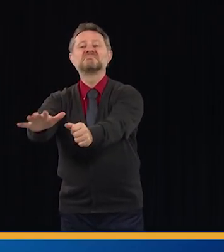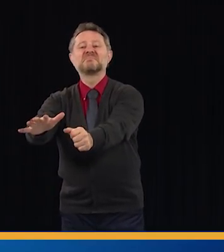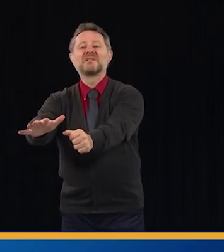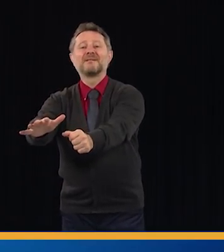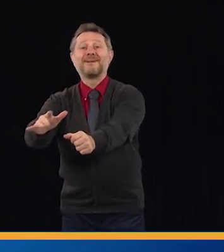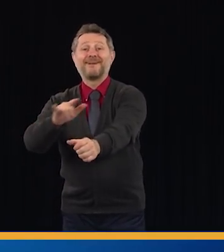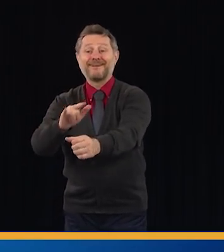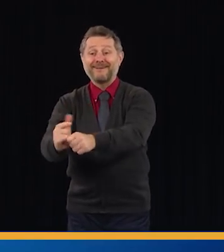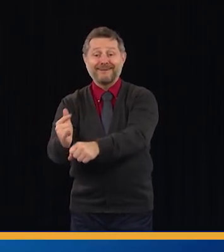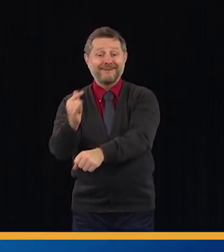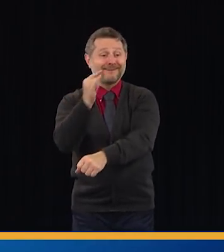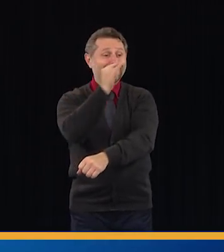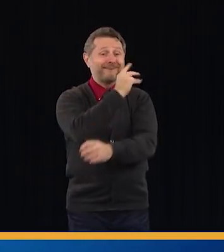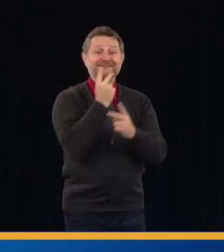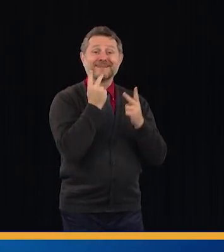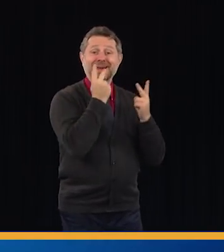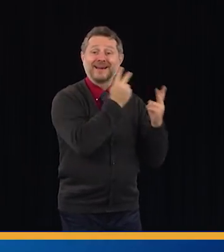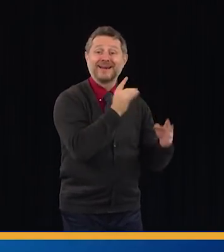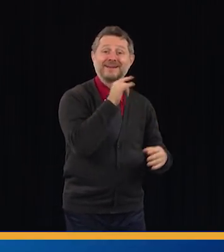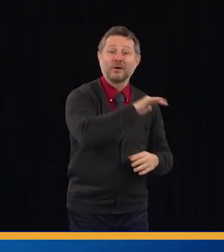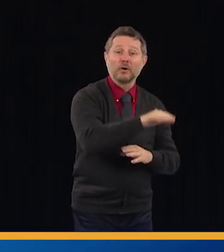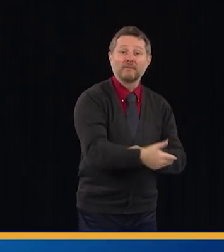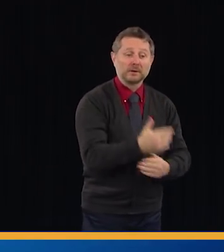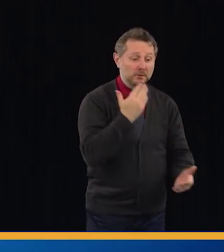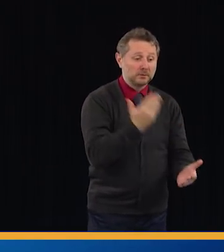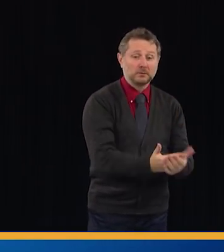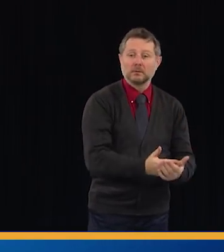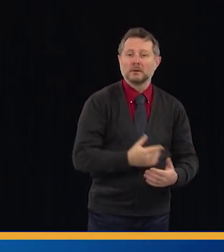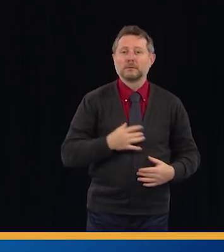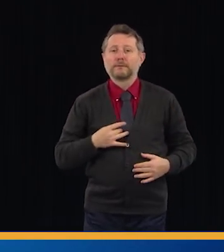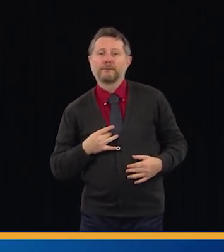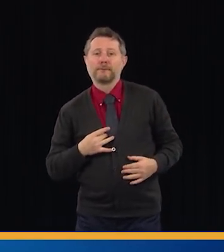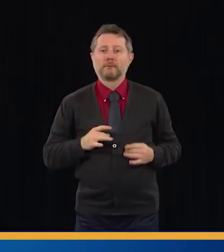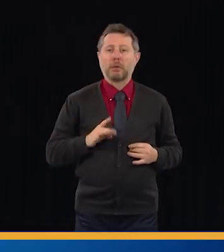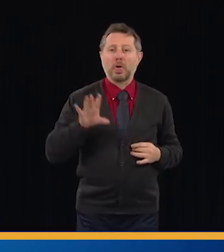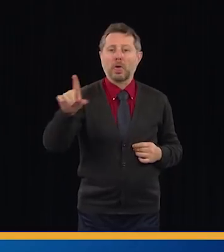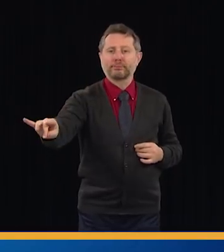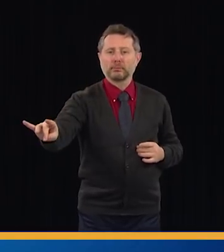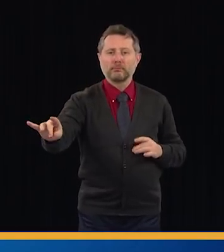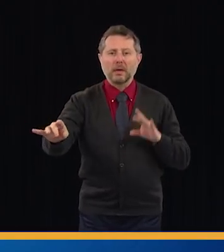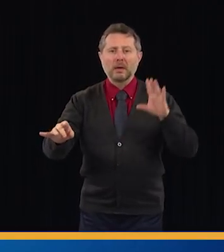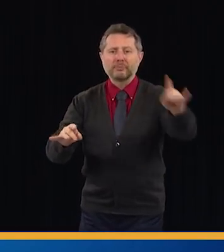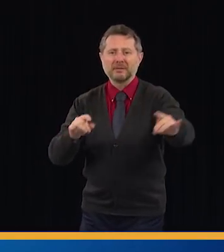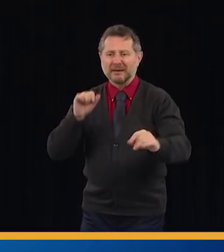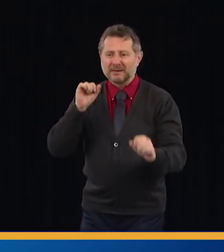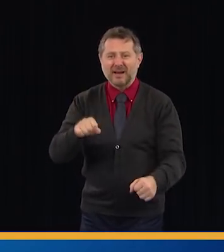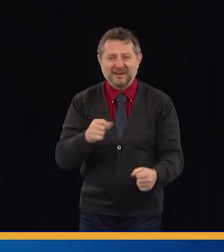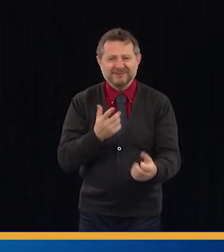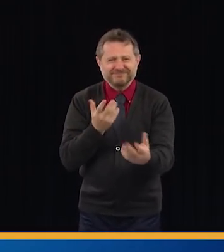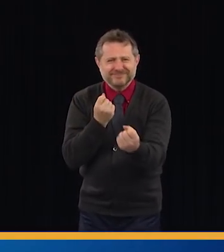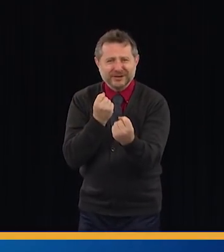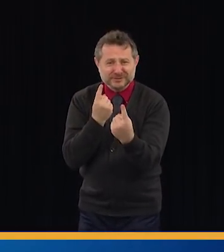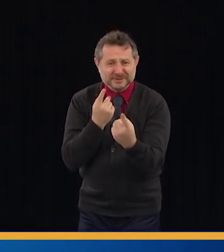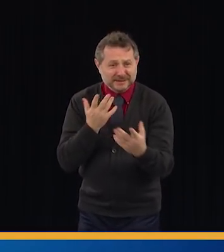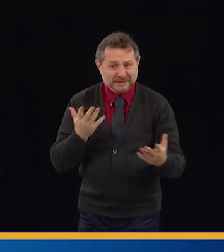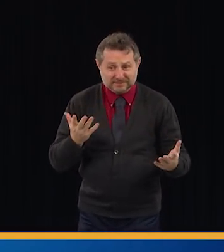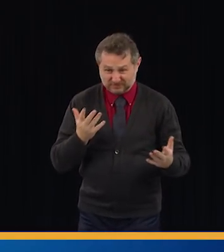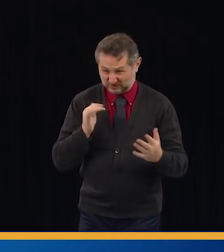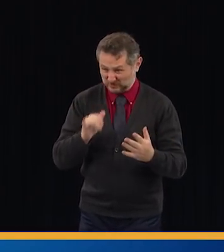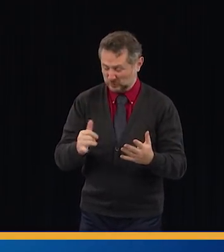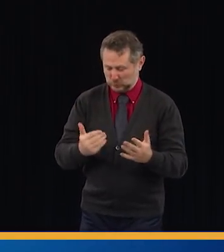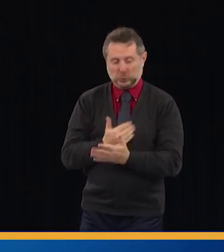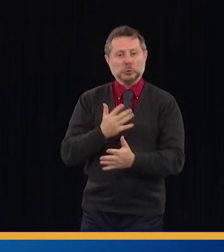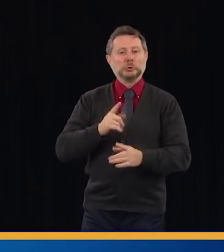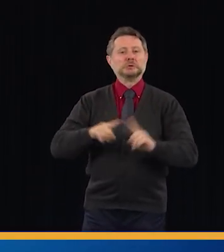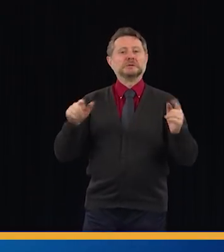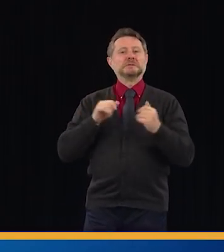overnight. And understanding this phenomenon and having a new appreciation for it, how